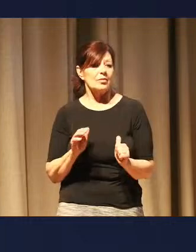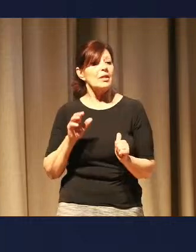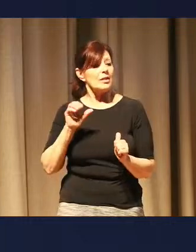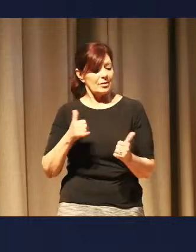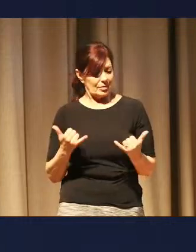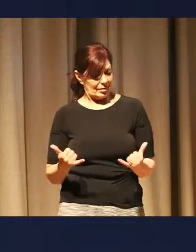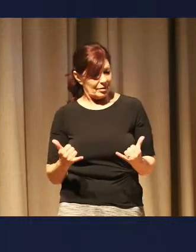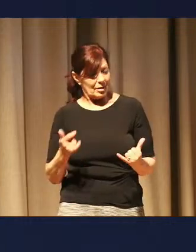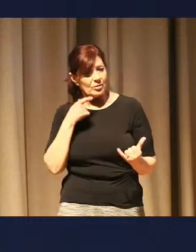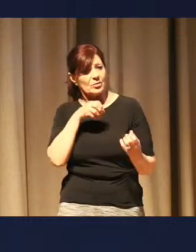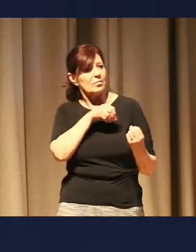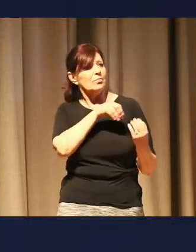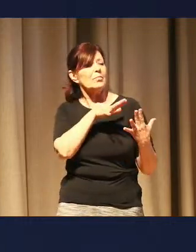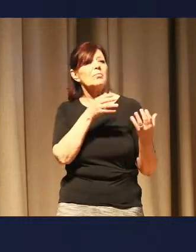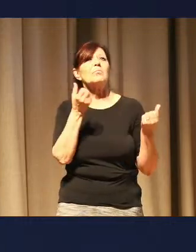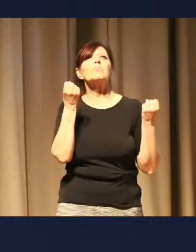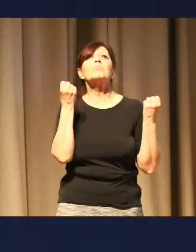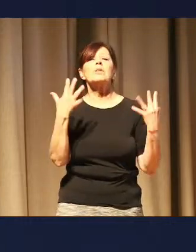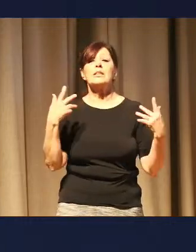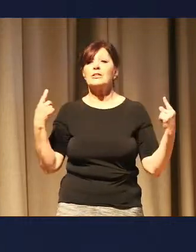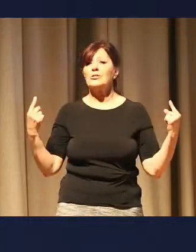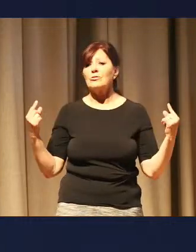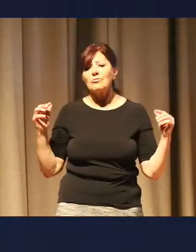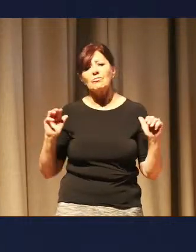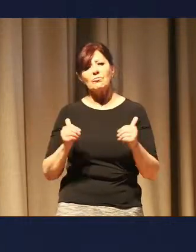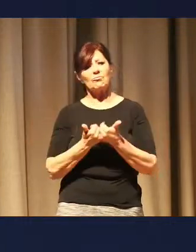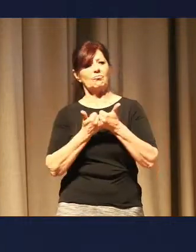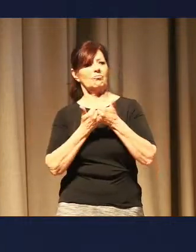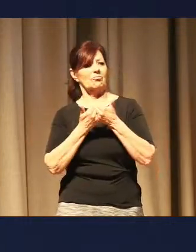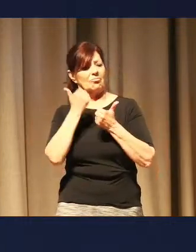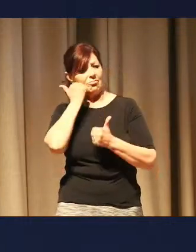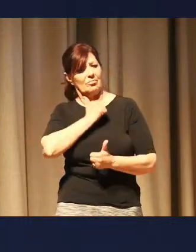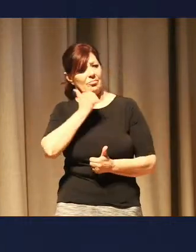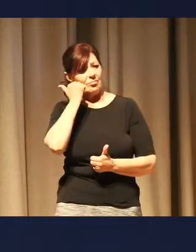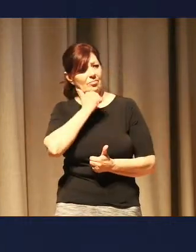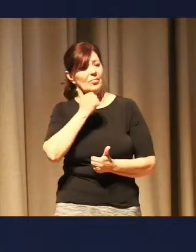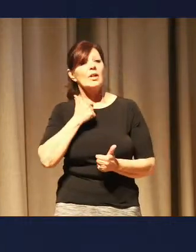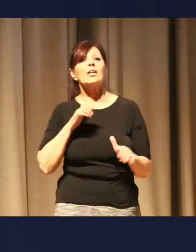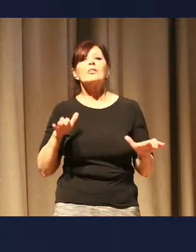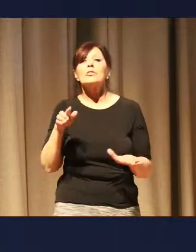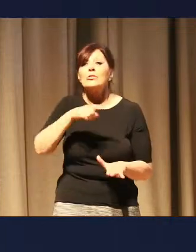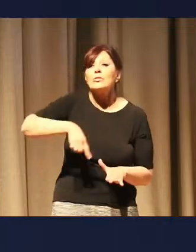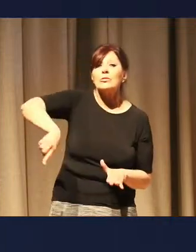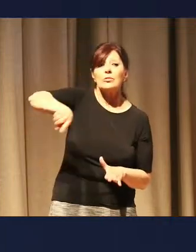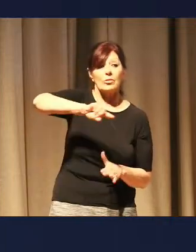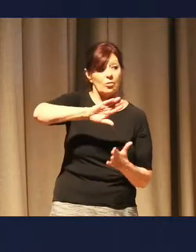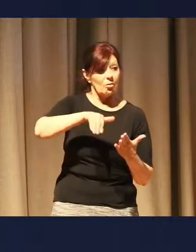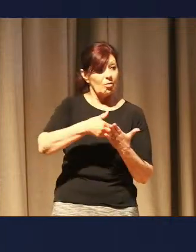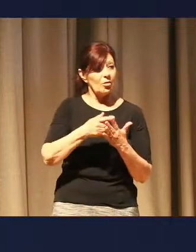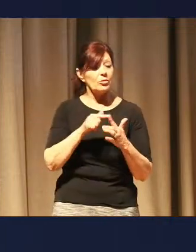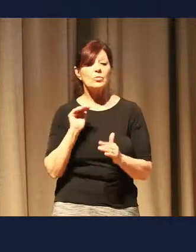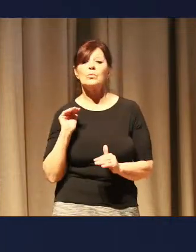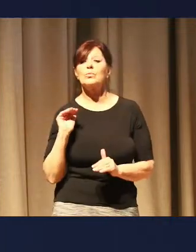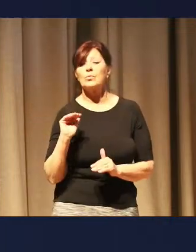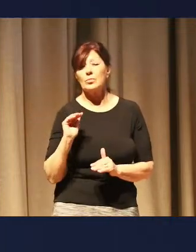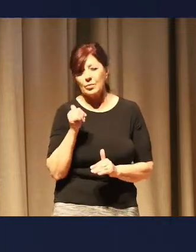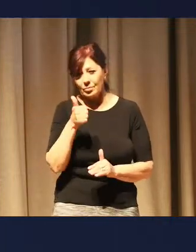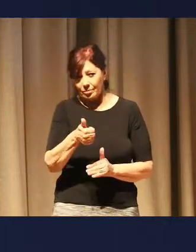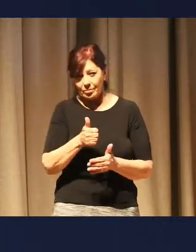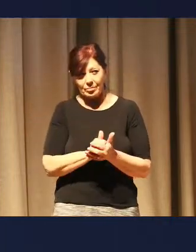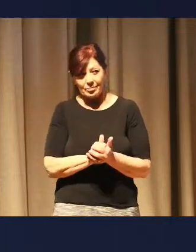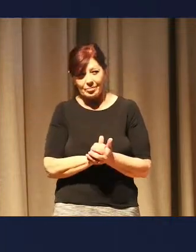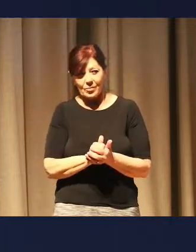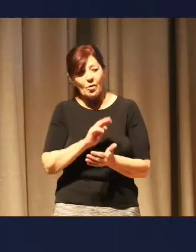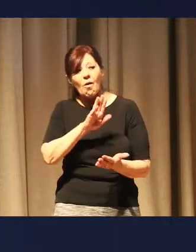we face a multitude of challenges in our daily lives, I encourage all of us to remind ourselves